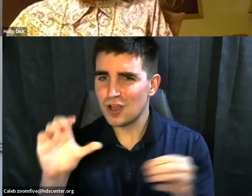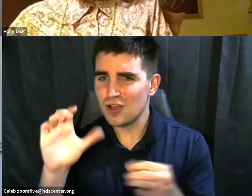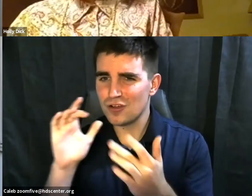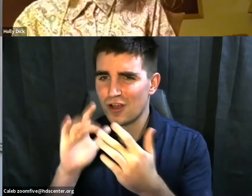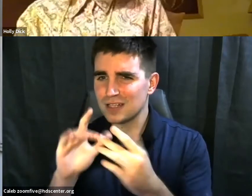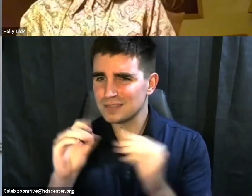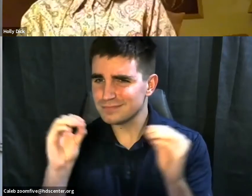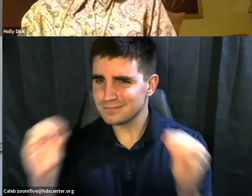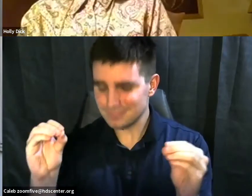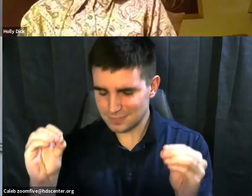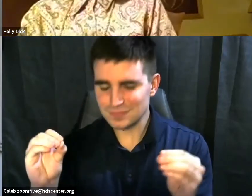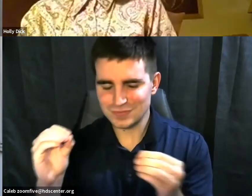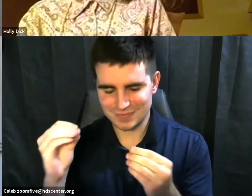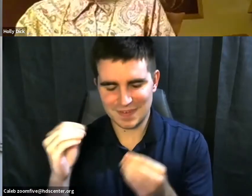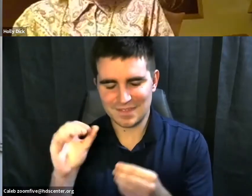time before we knew it.